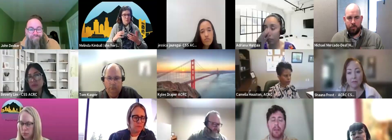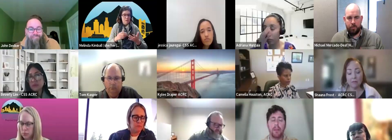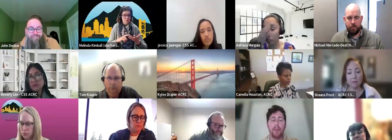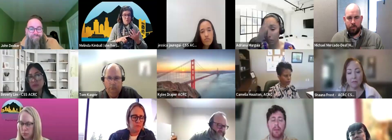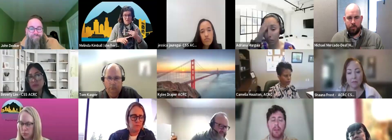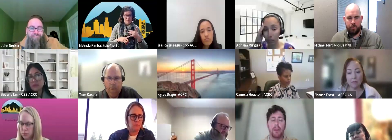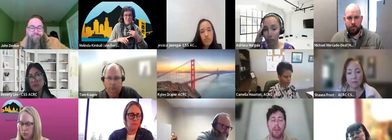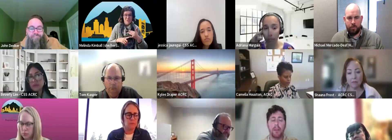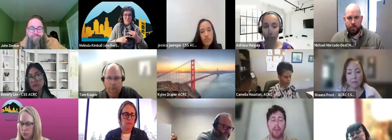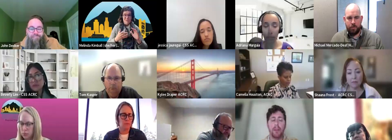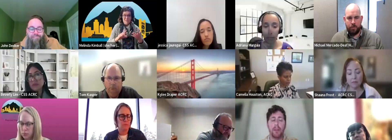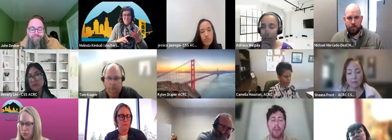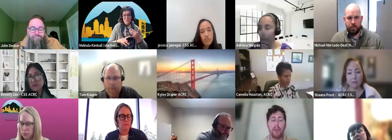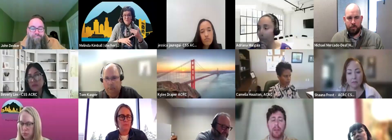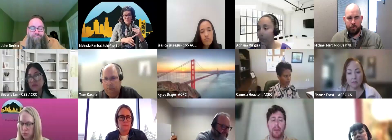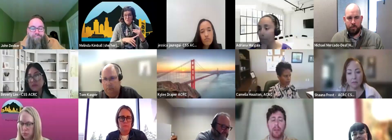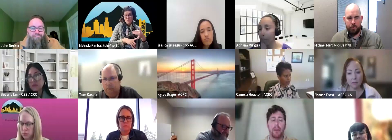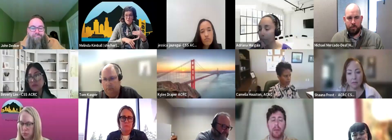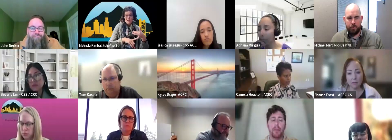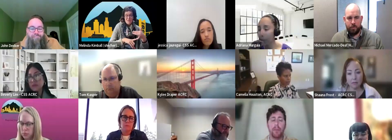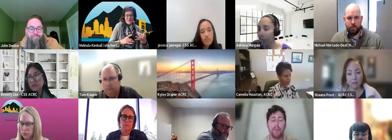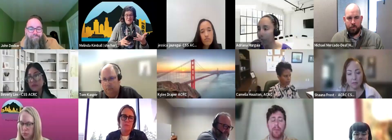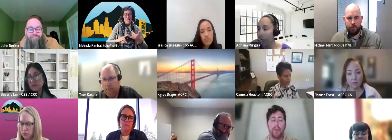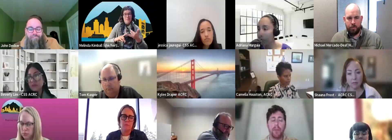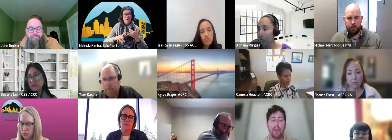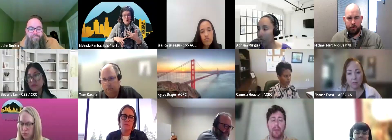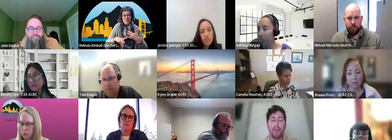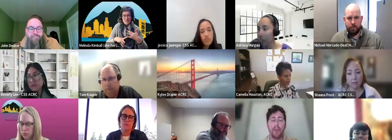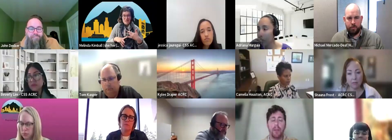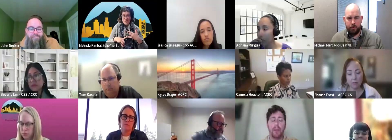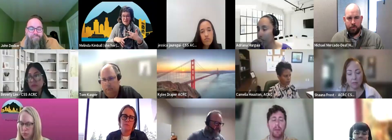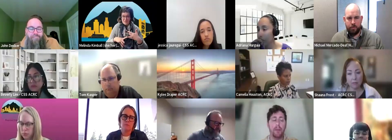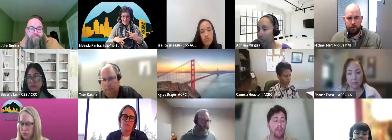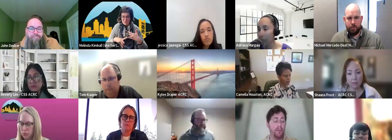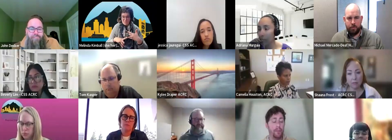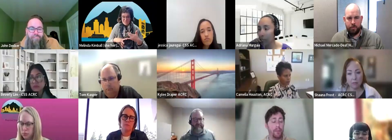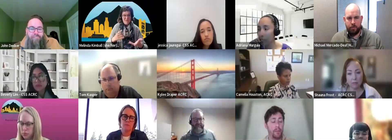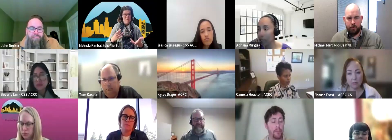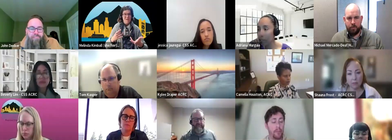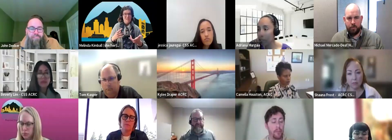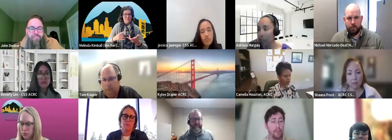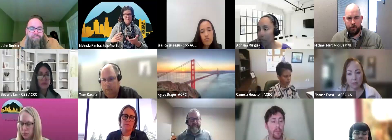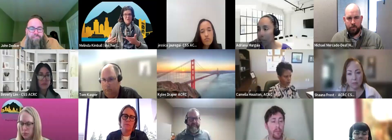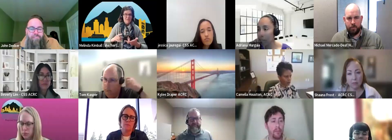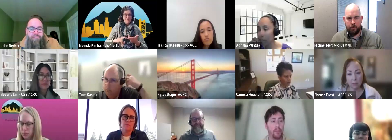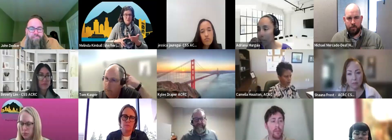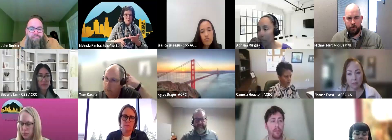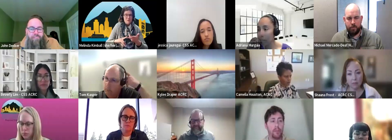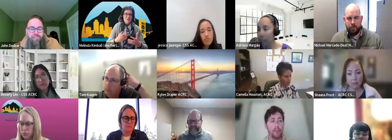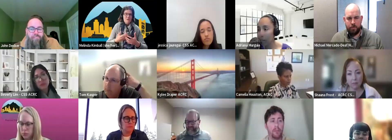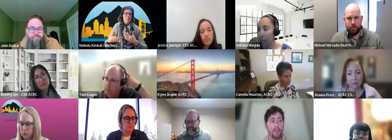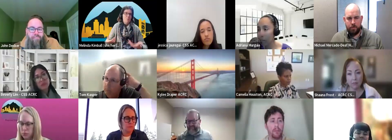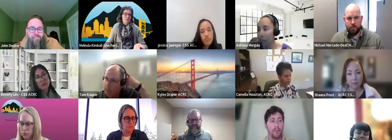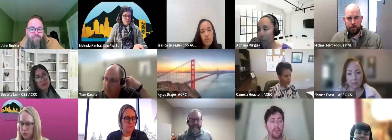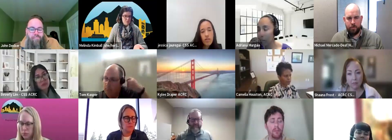of regional signs, which is the custom signs to that region, on top of the base set of 10,000 words to figure, and finger